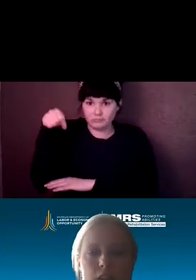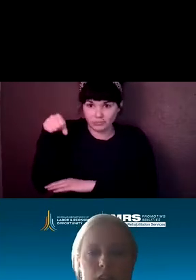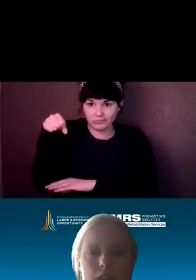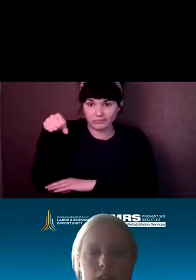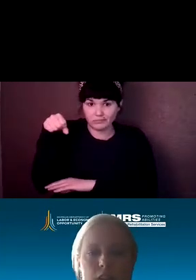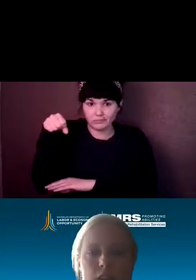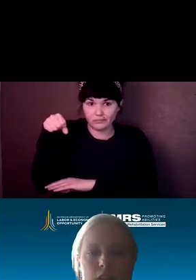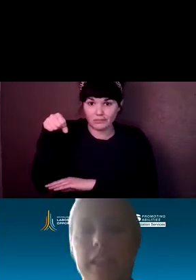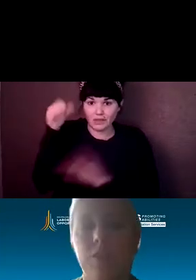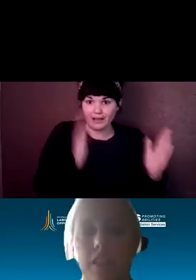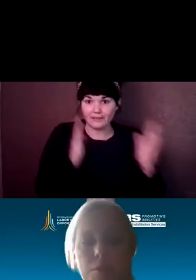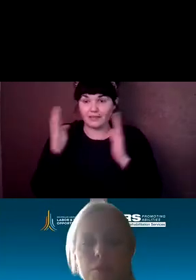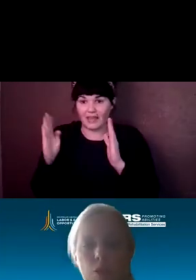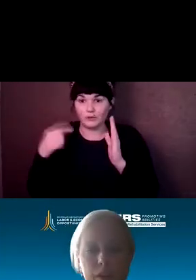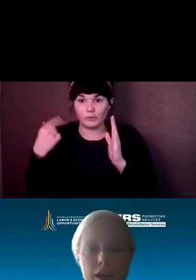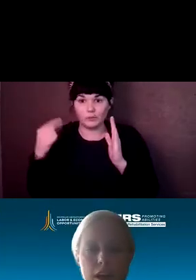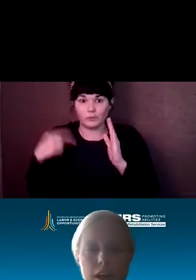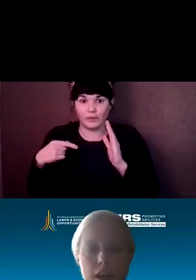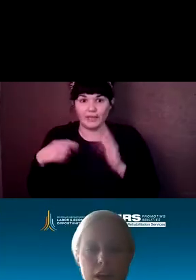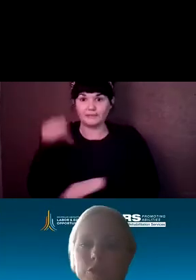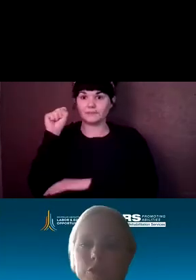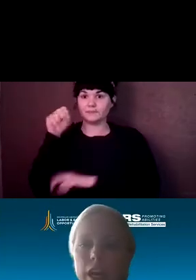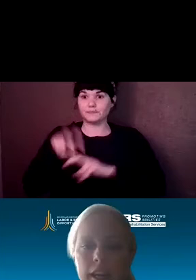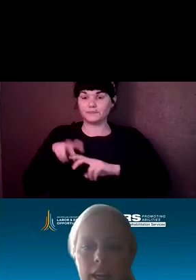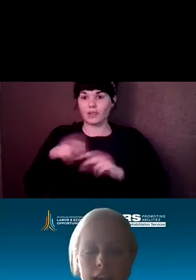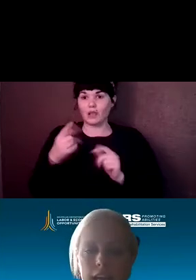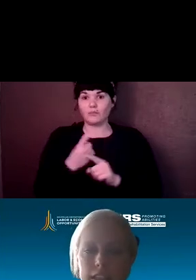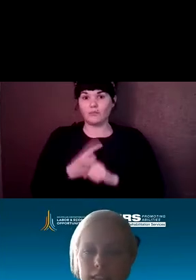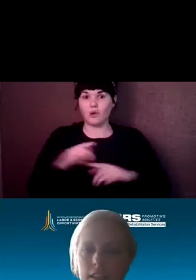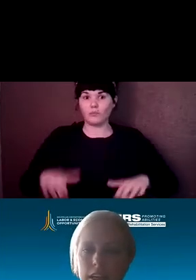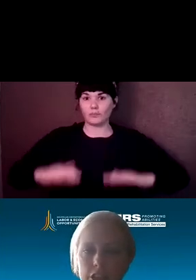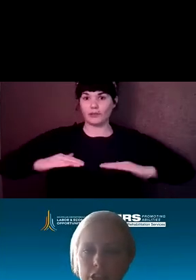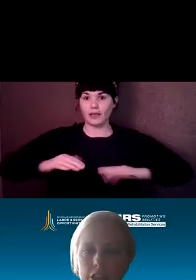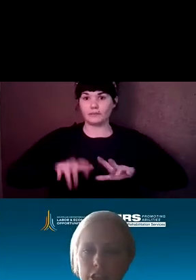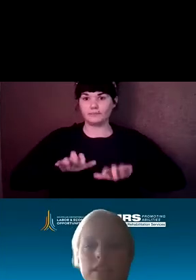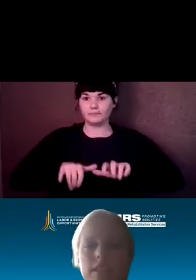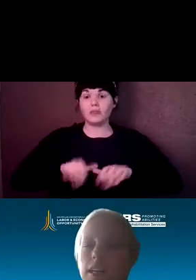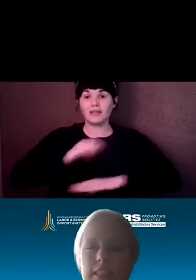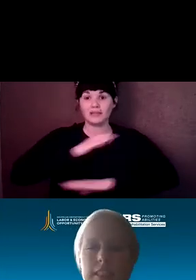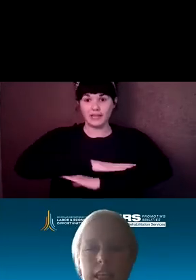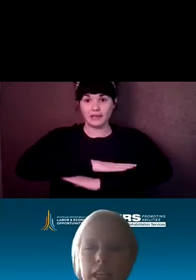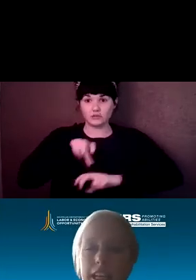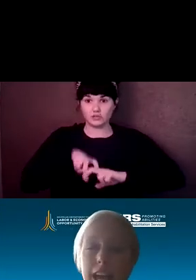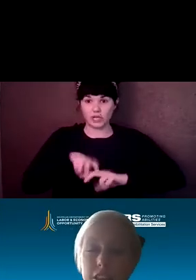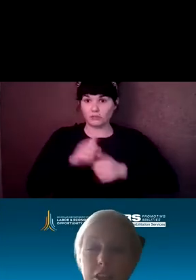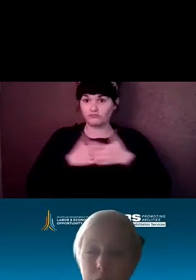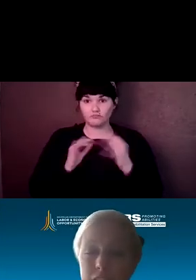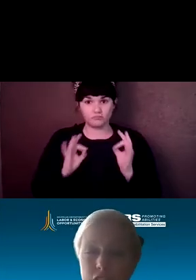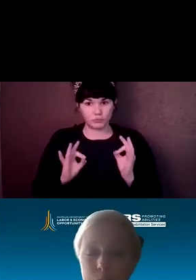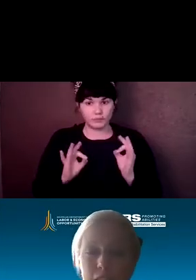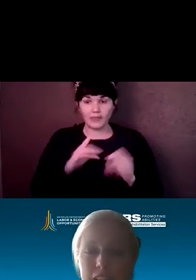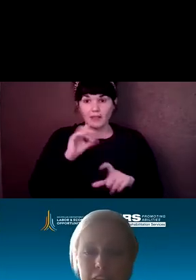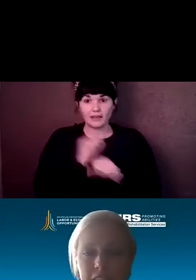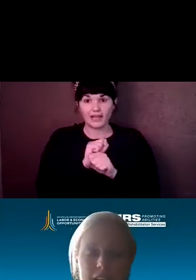seated appropriately with an appropriate height keyboard tray and desk and chair. And what this does is it actually increases